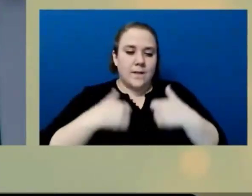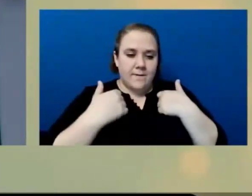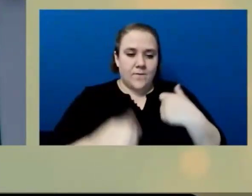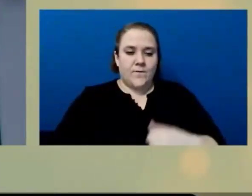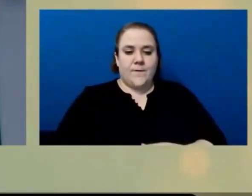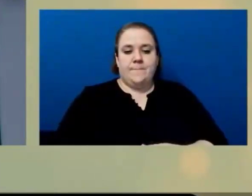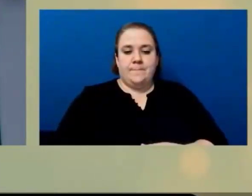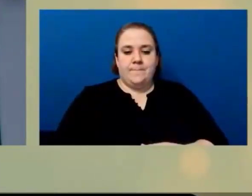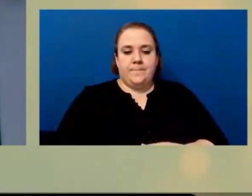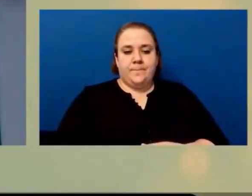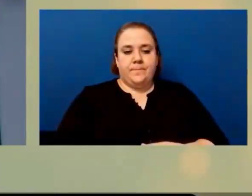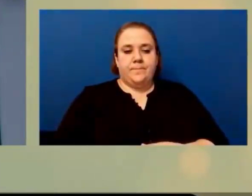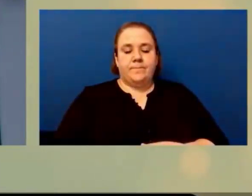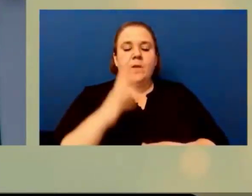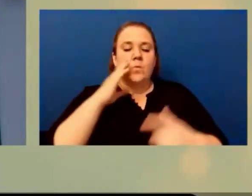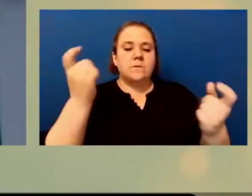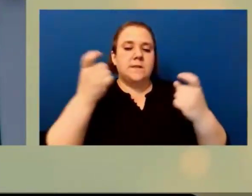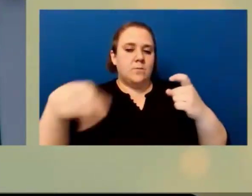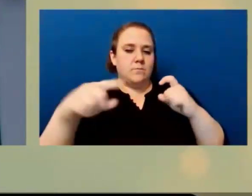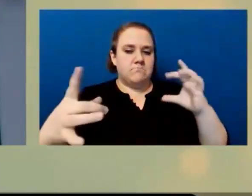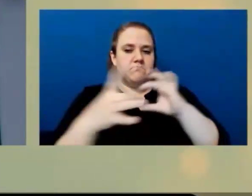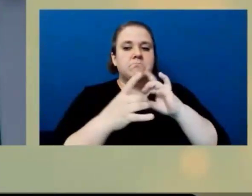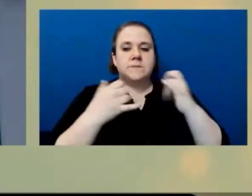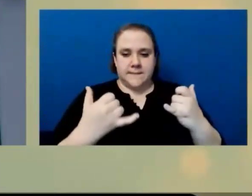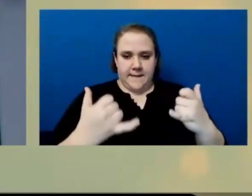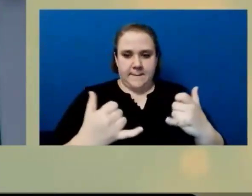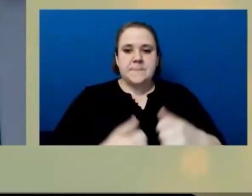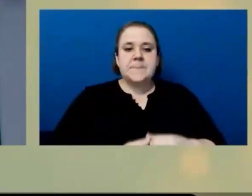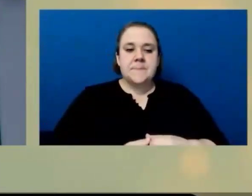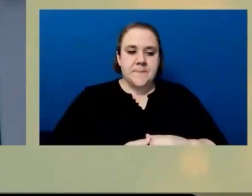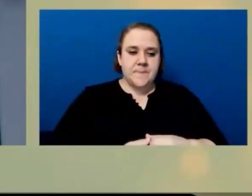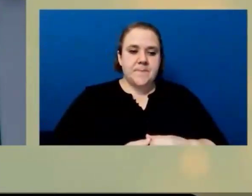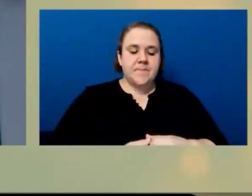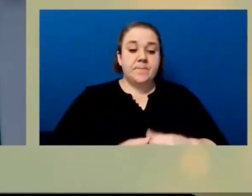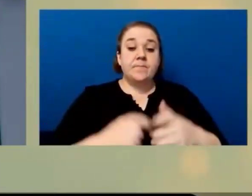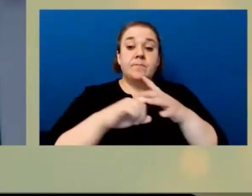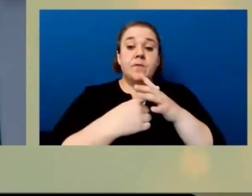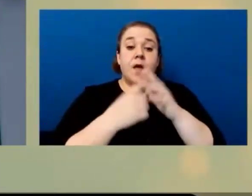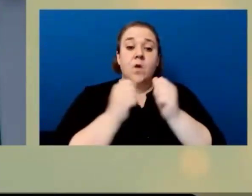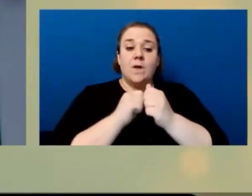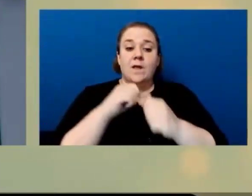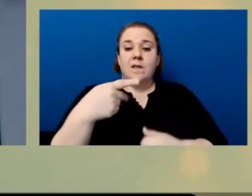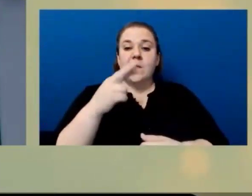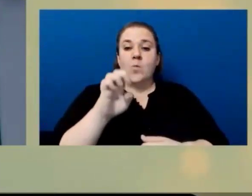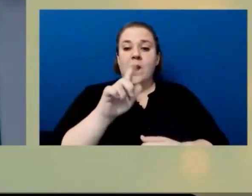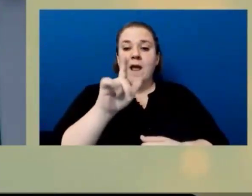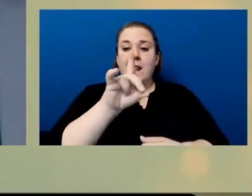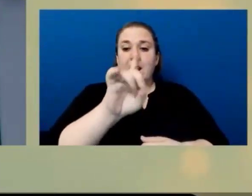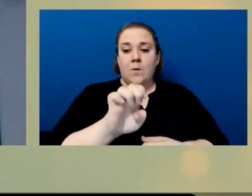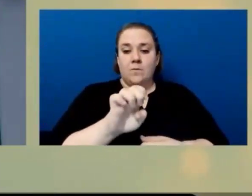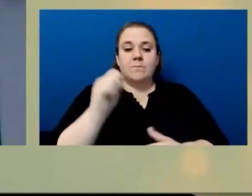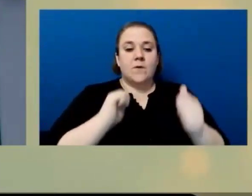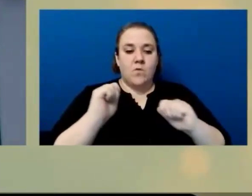your thinking, in your life? Let's celebrate those connections today. We begin